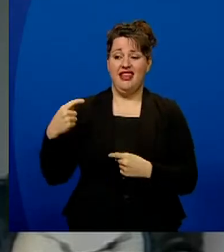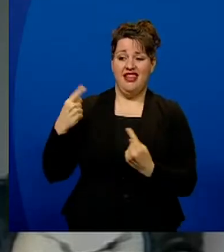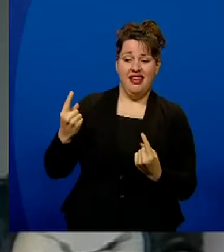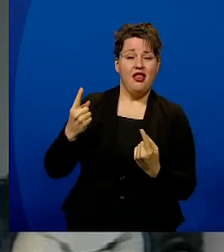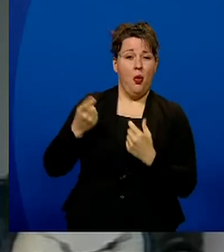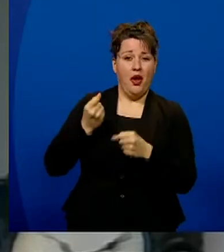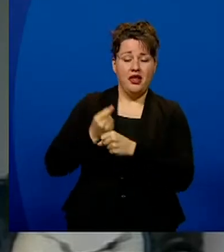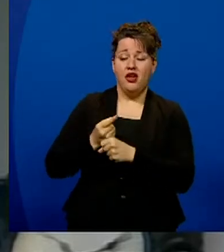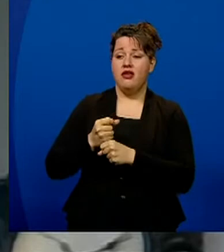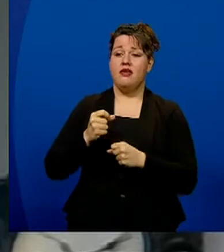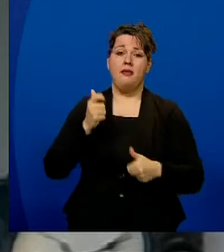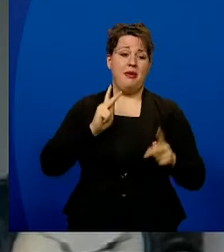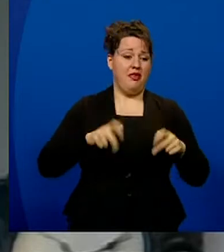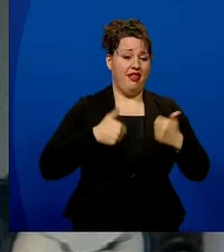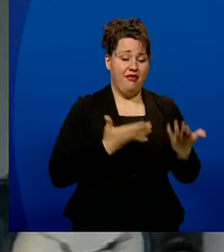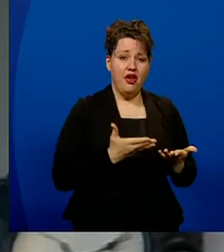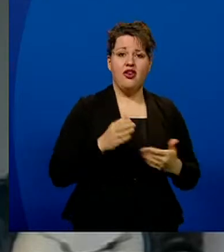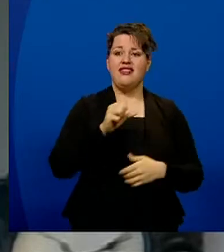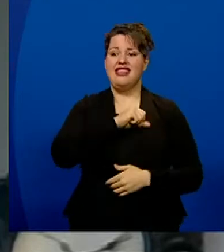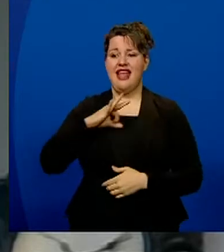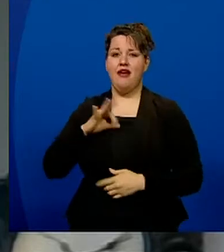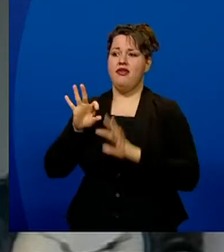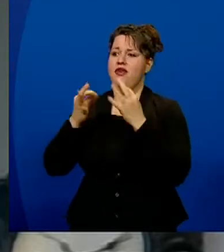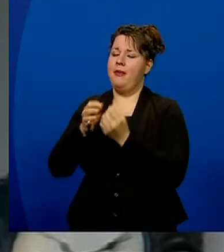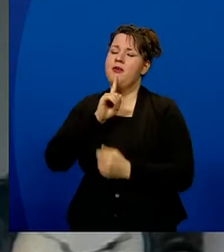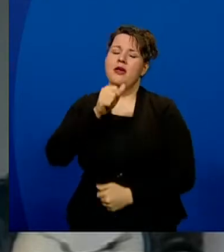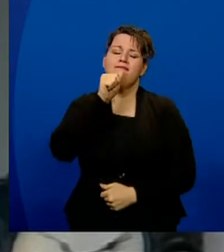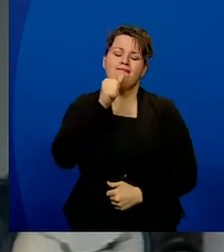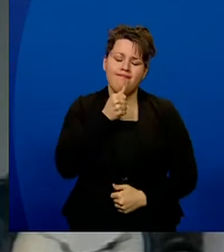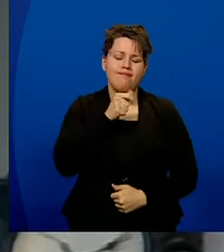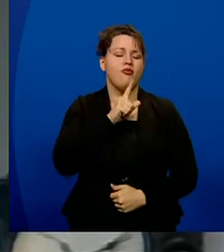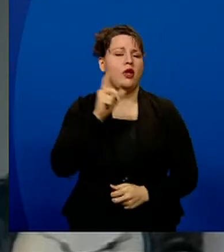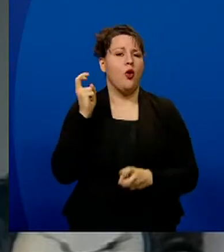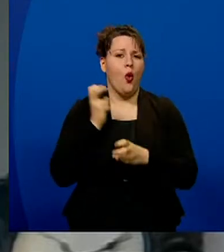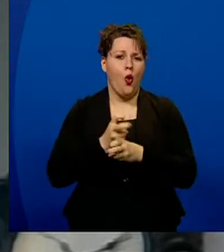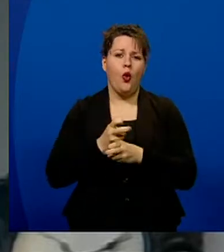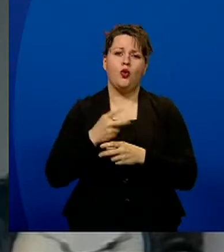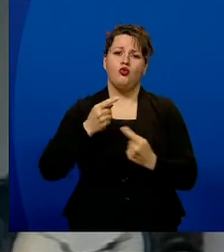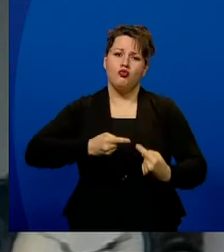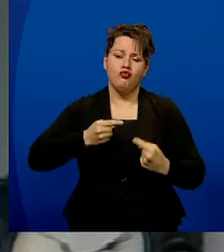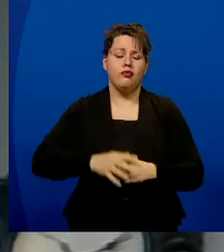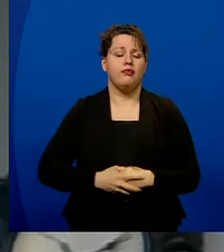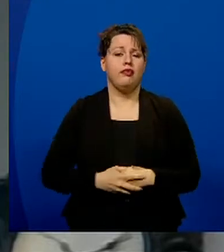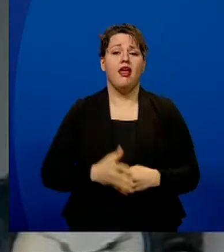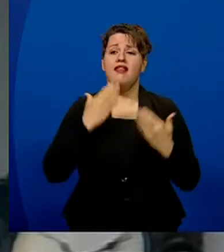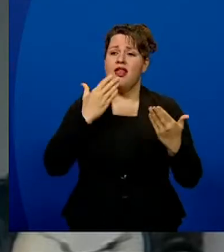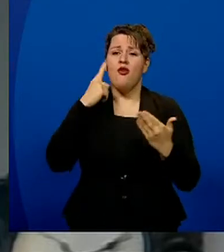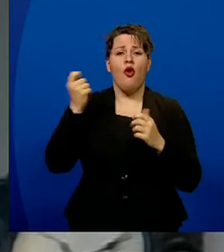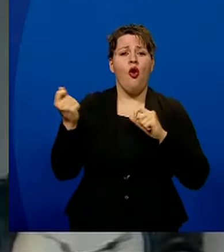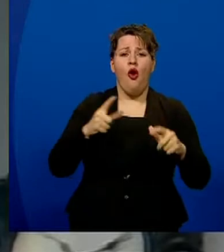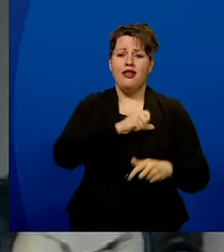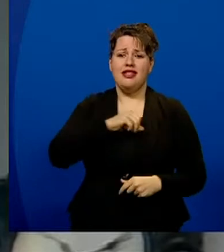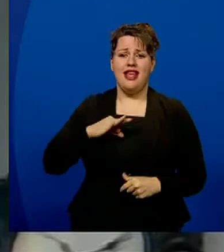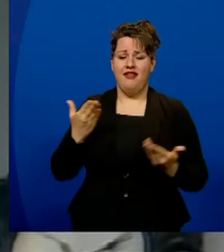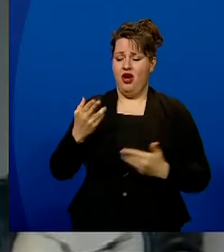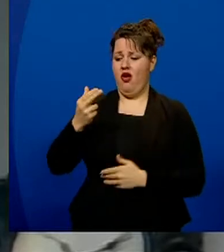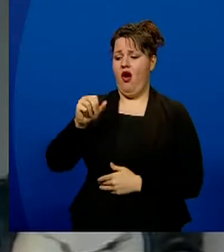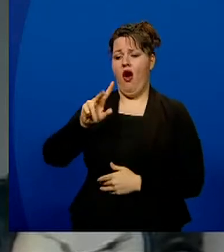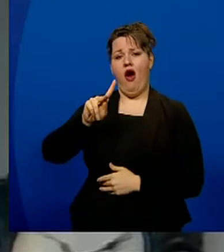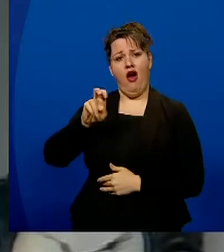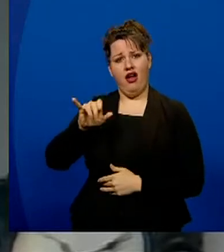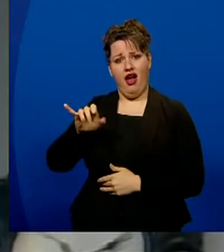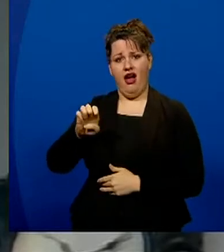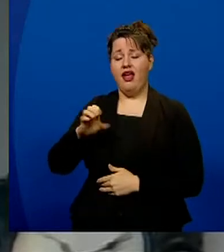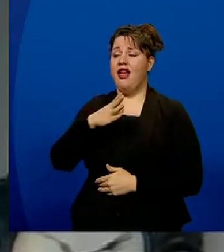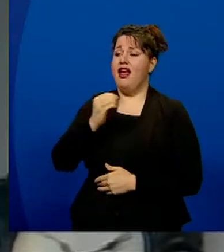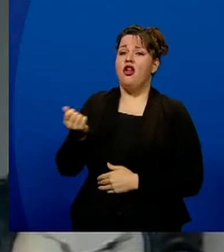residents, staff, and families have endured one of the most difficult times of their lives. Thank you to all the staff at Hawkeye and across Iowa for